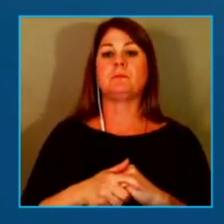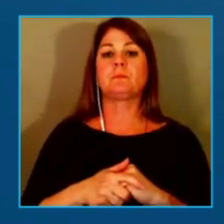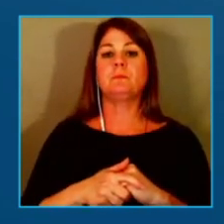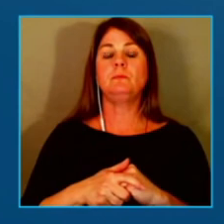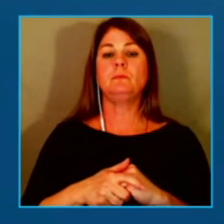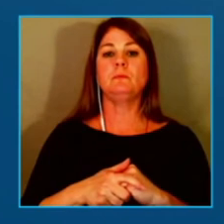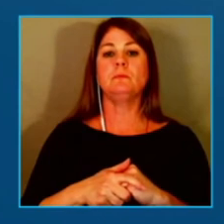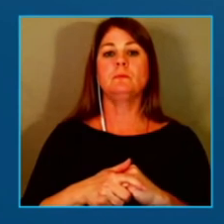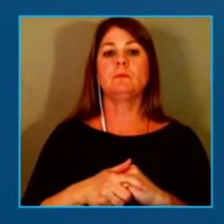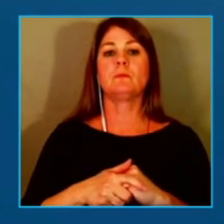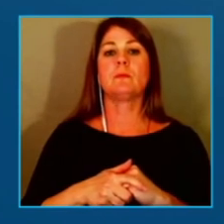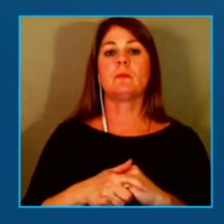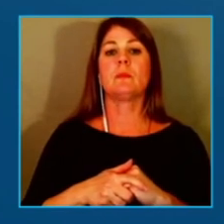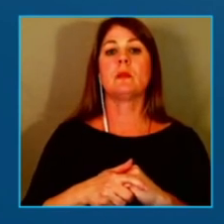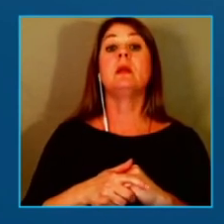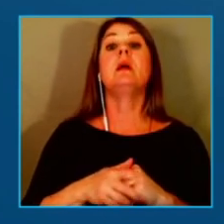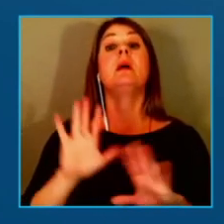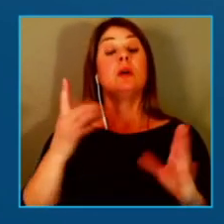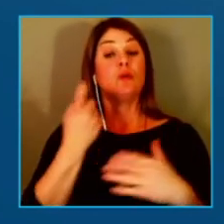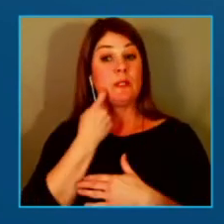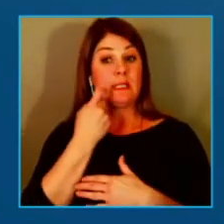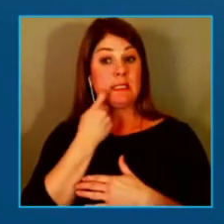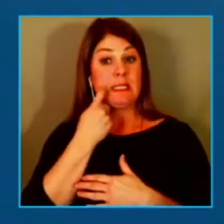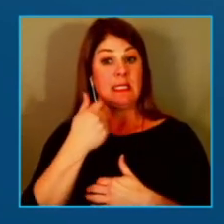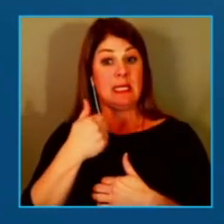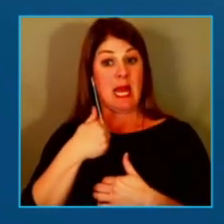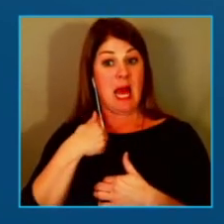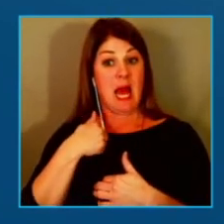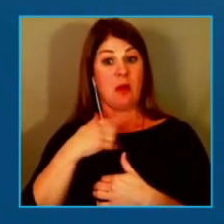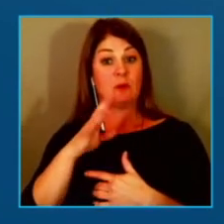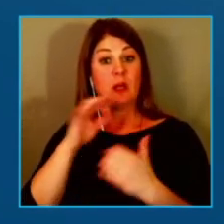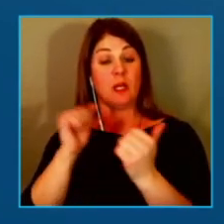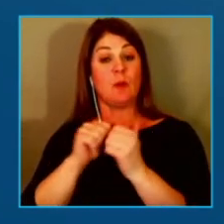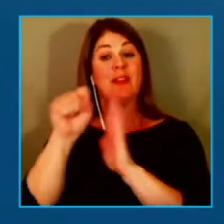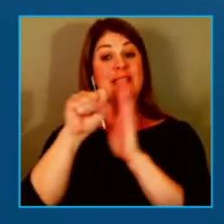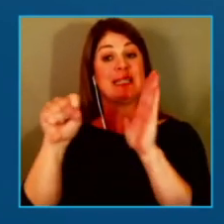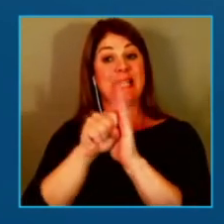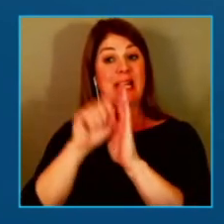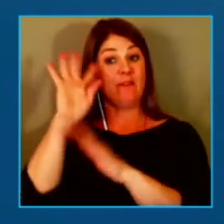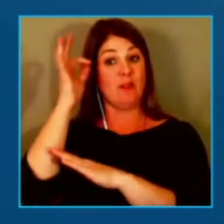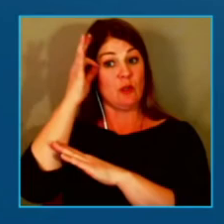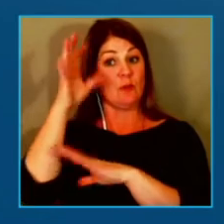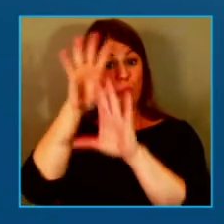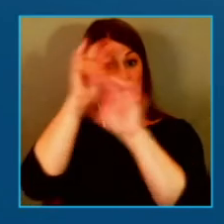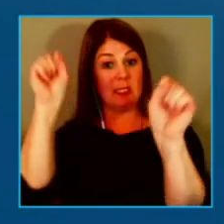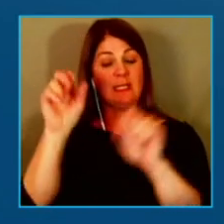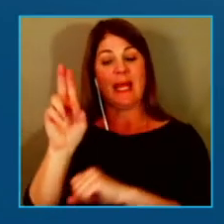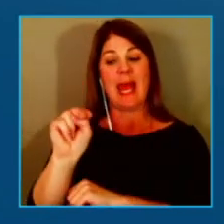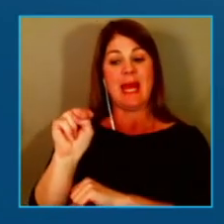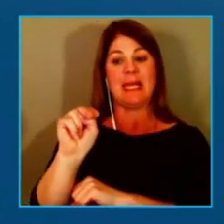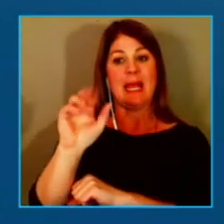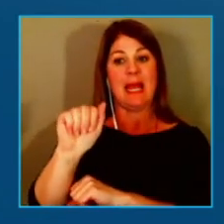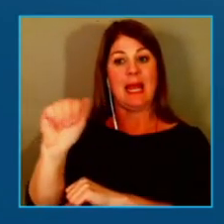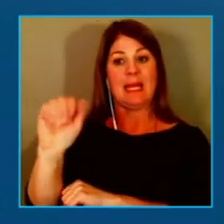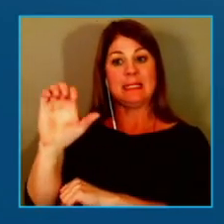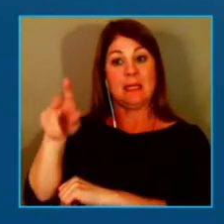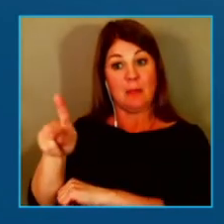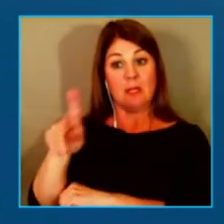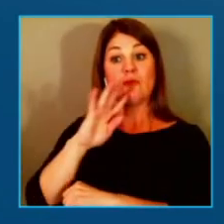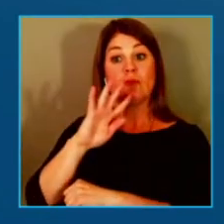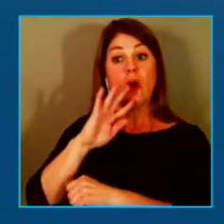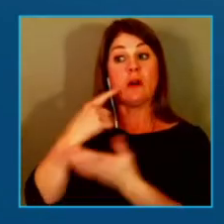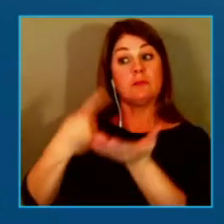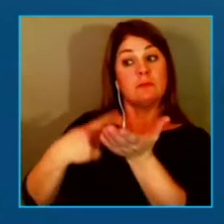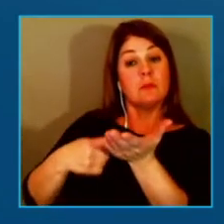state party. Just recently, I was in touch with the State Federation President of the NAACP to talk about ways to engage